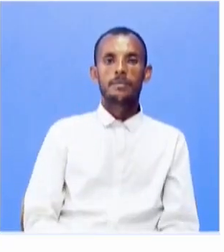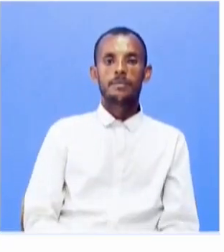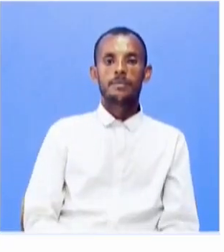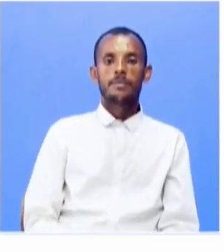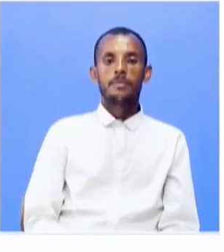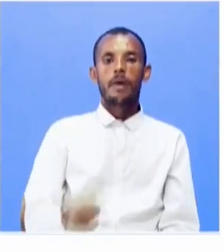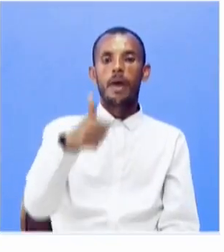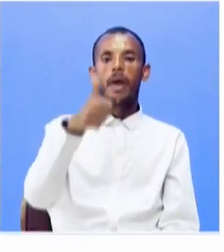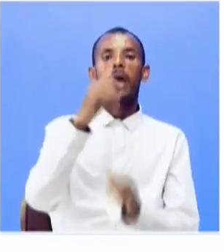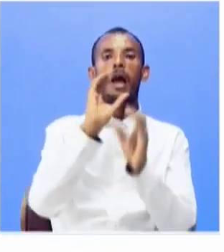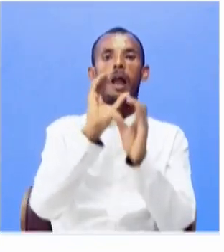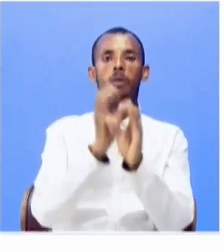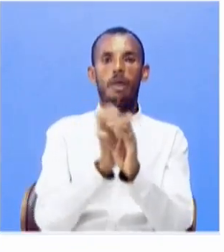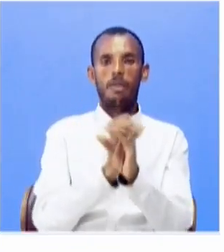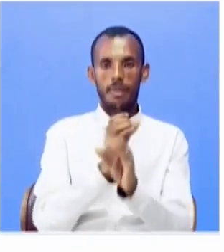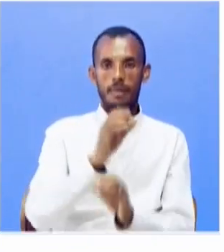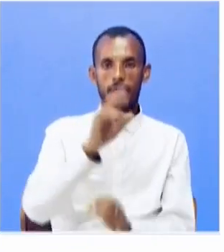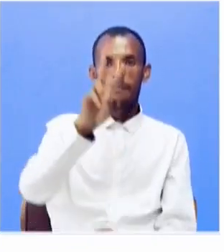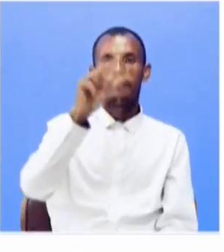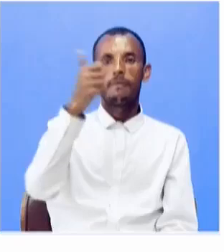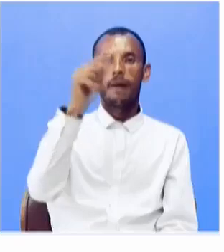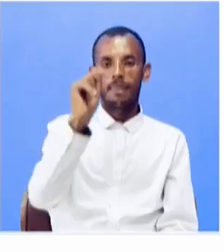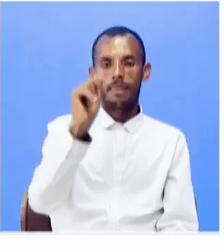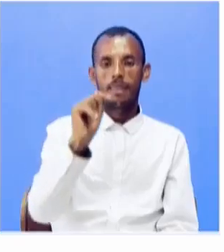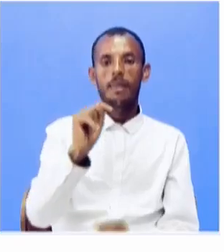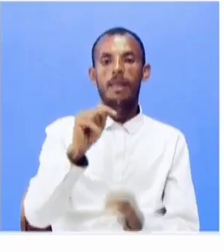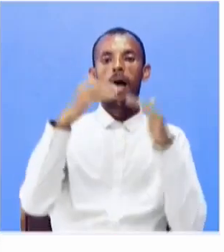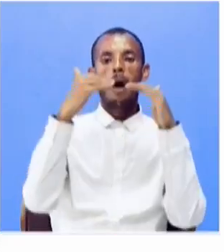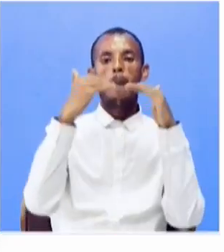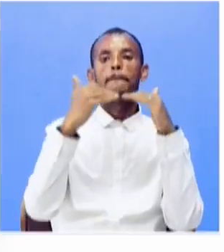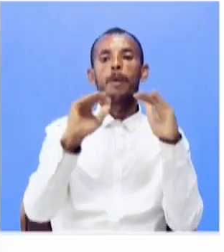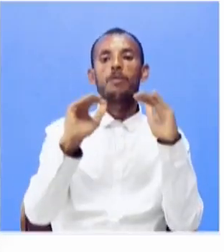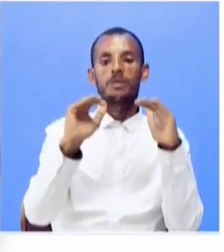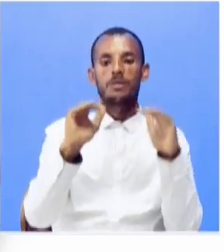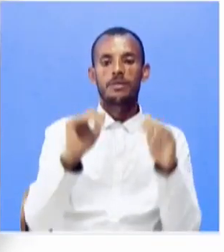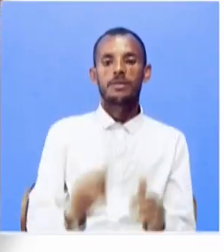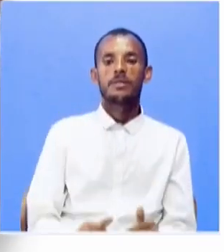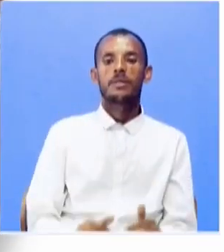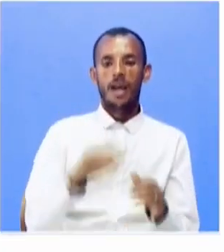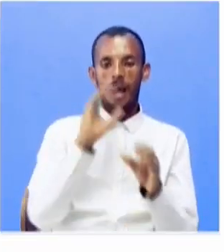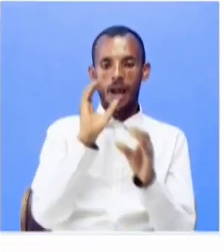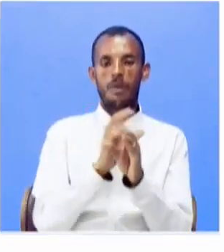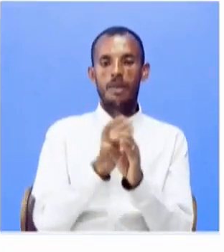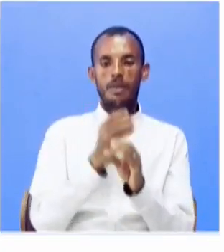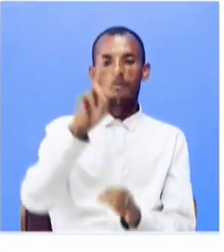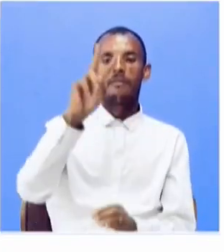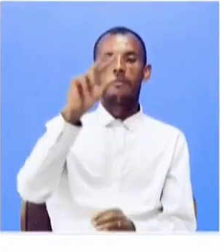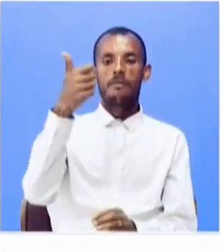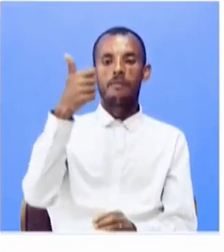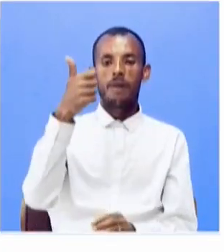A, calculate the VAT amount. Calculate the VAT amount.